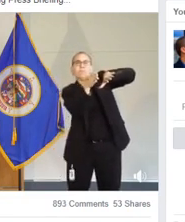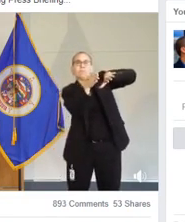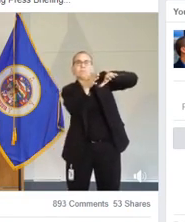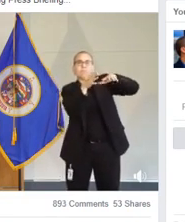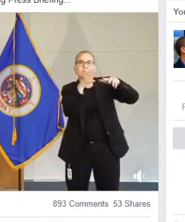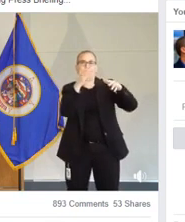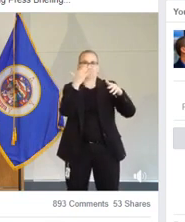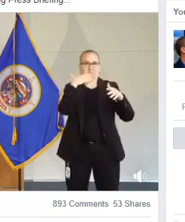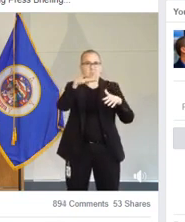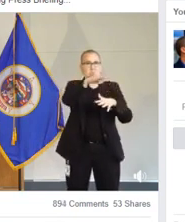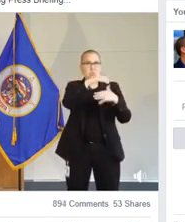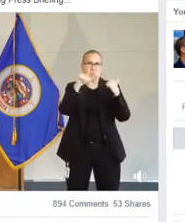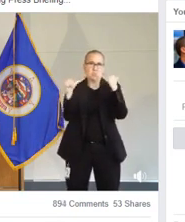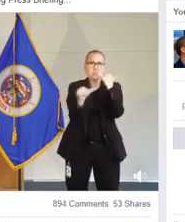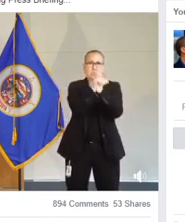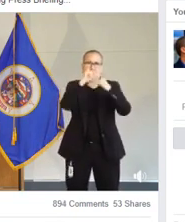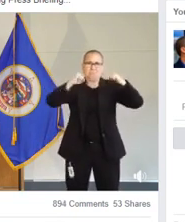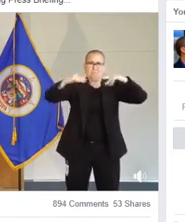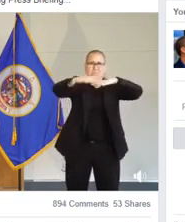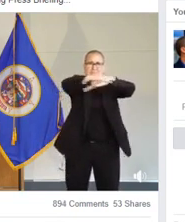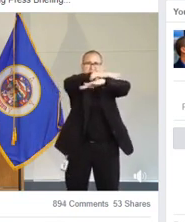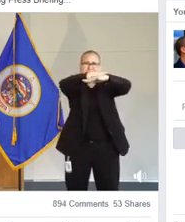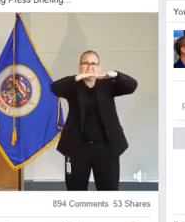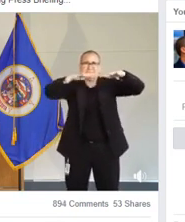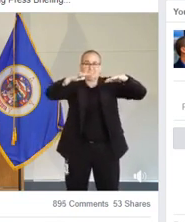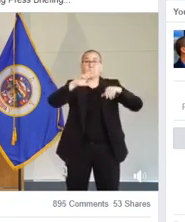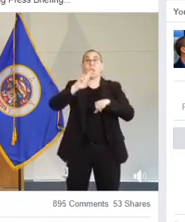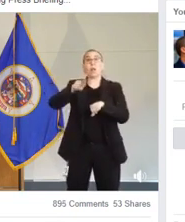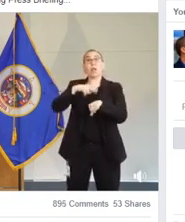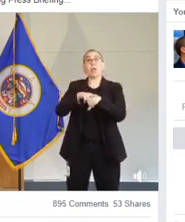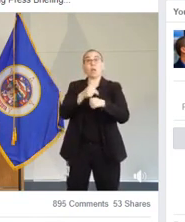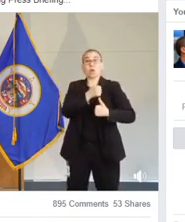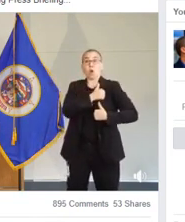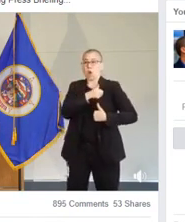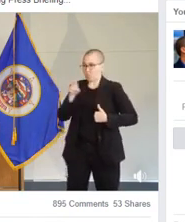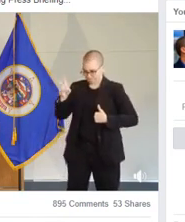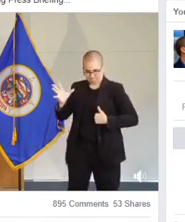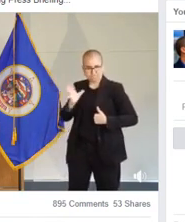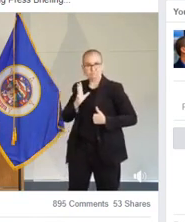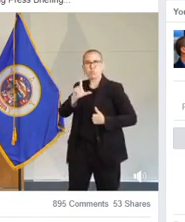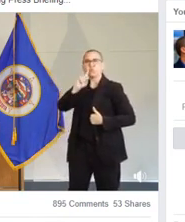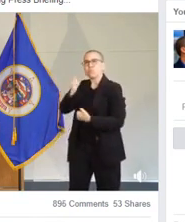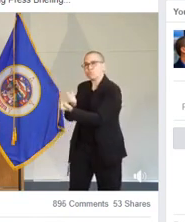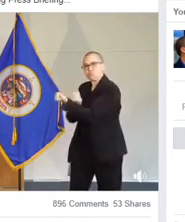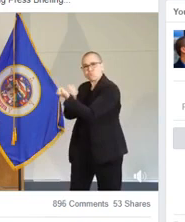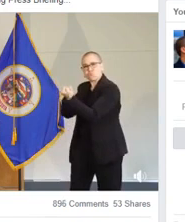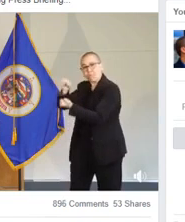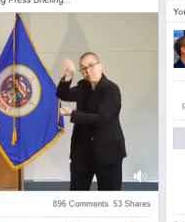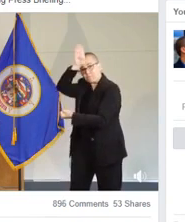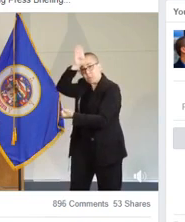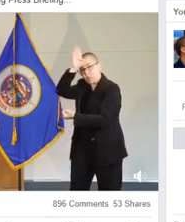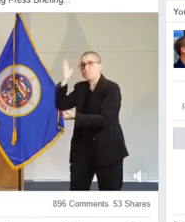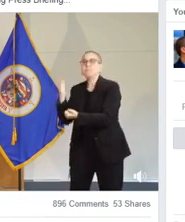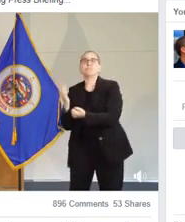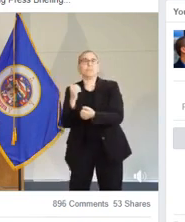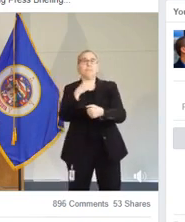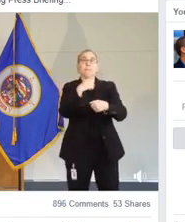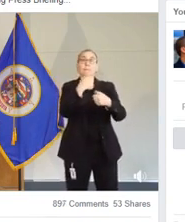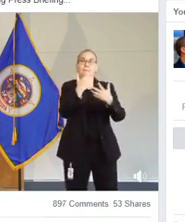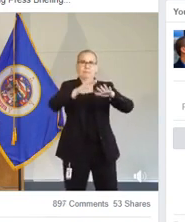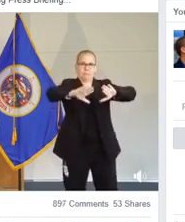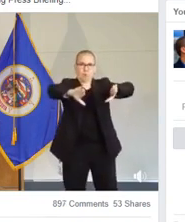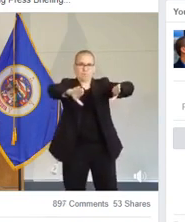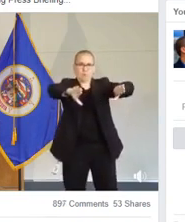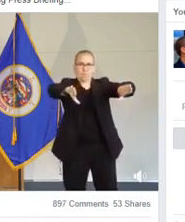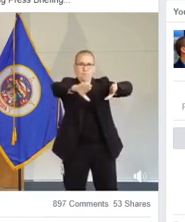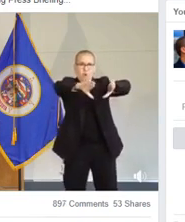areas, that we would secure the area so they could perform their life-saving and property-saving missions. And